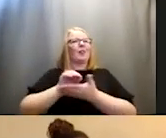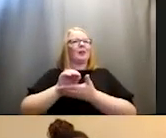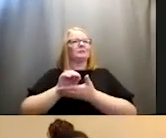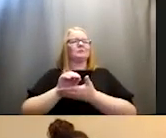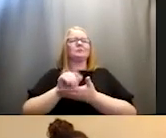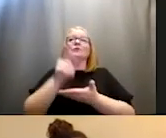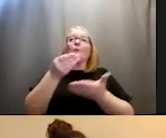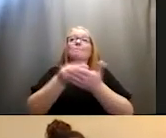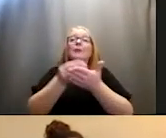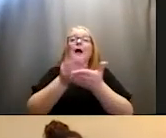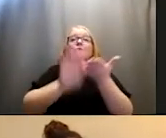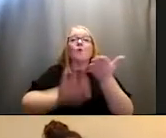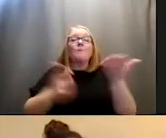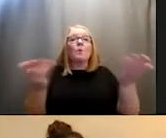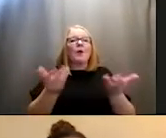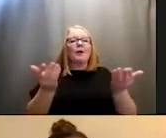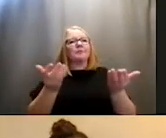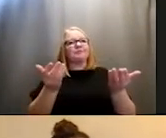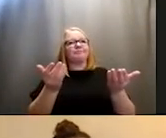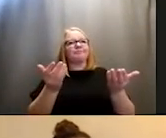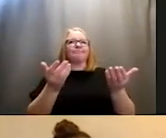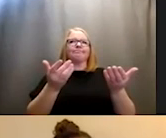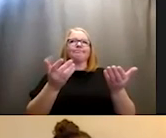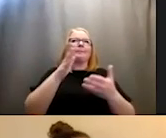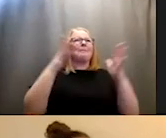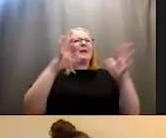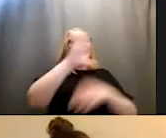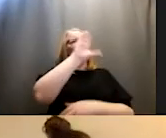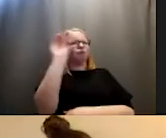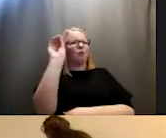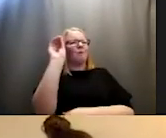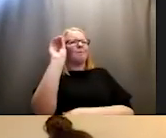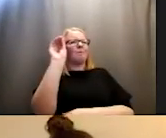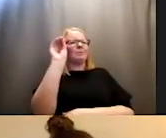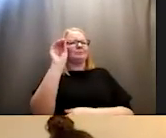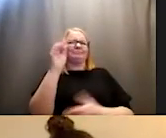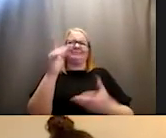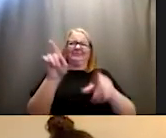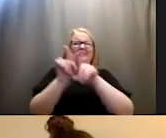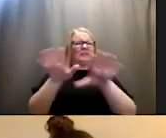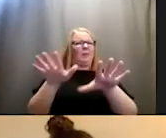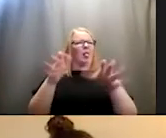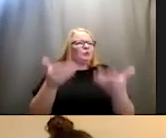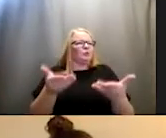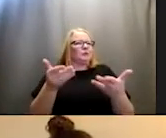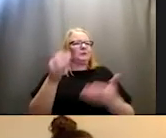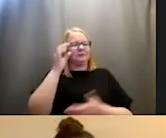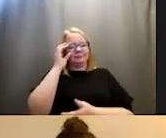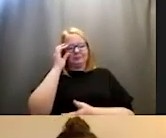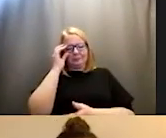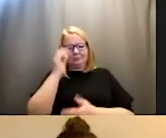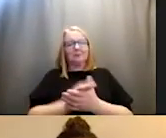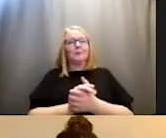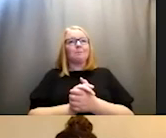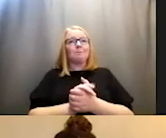Mary Quant cosmetics was in department stores, just as you can today. And she had an